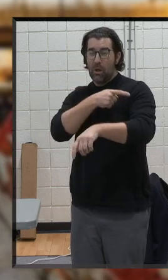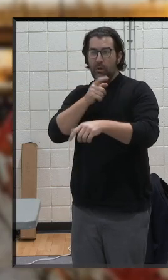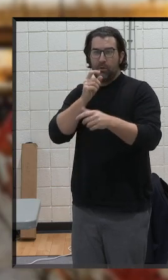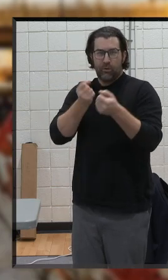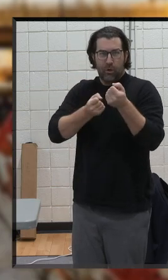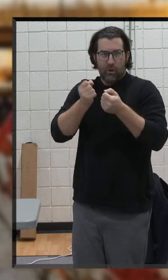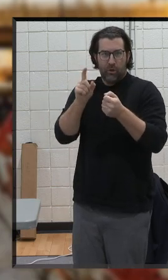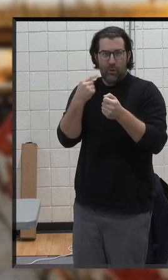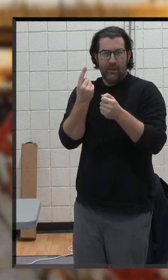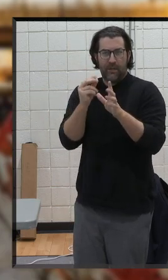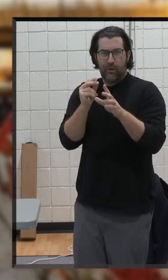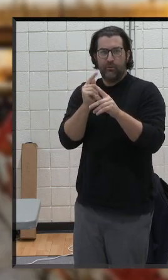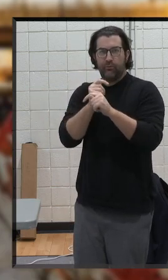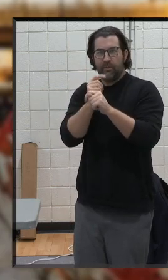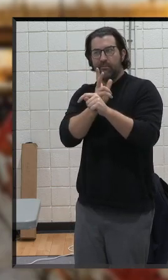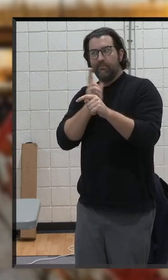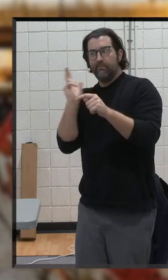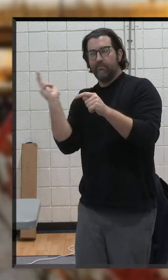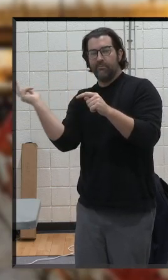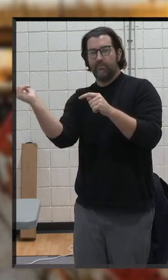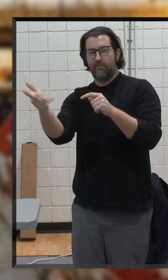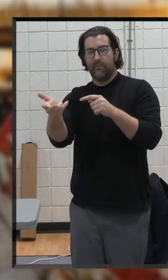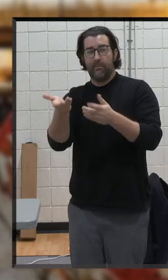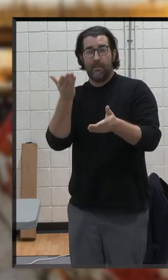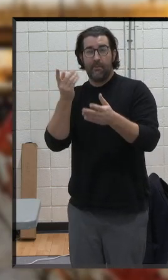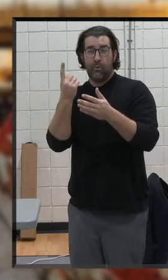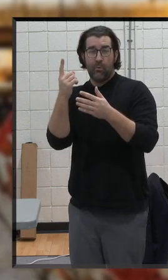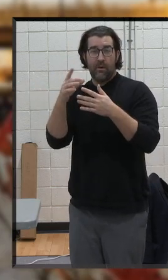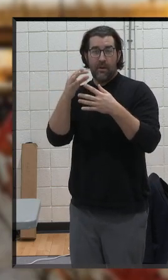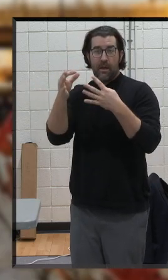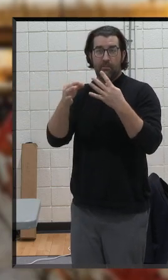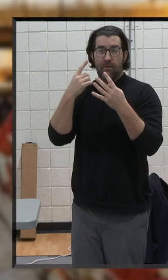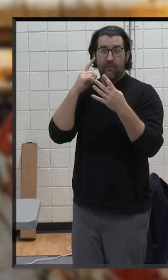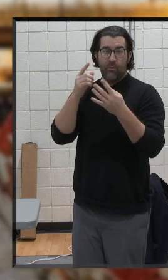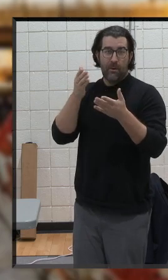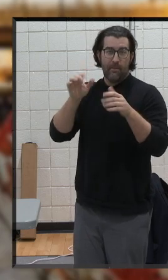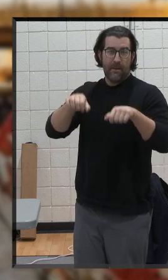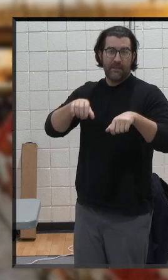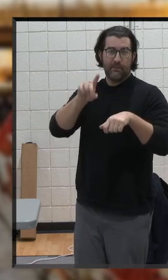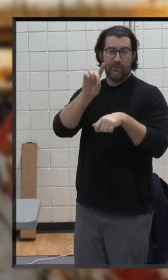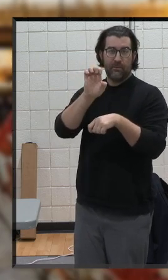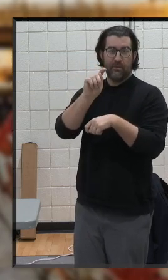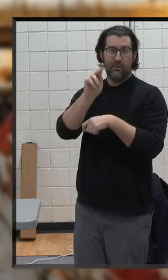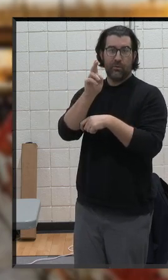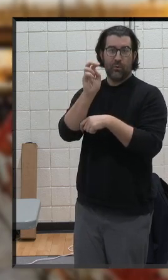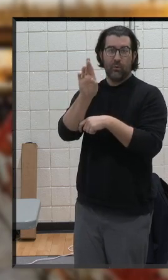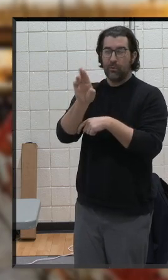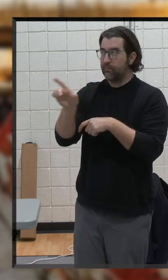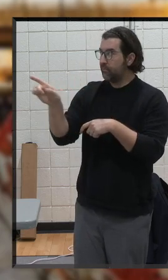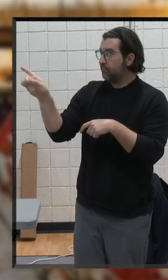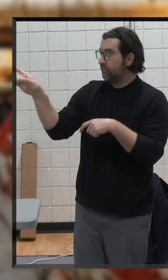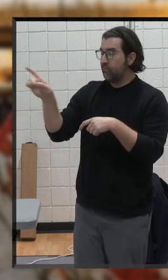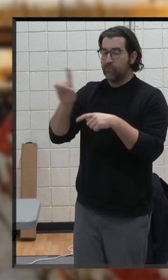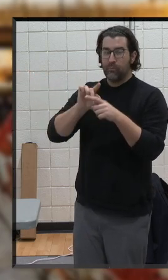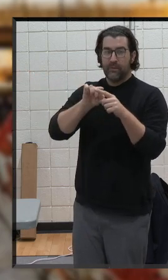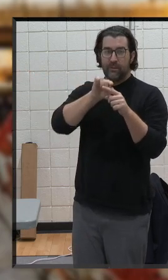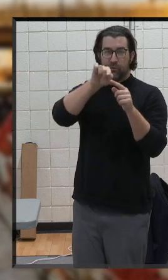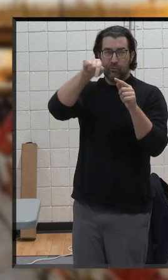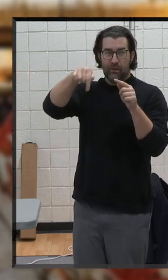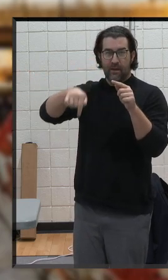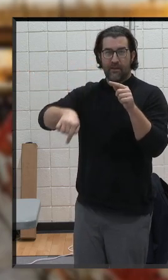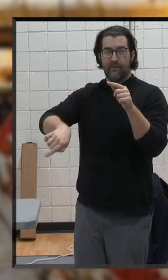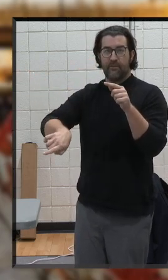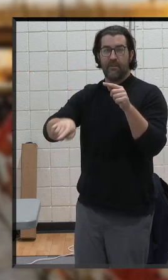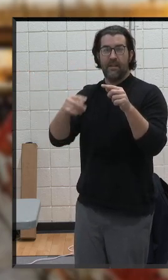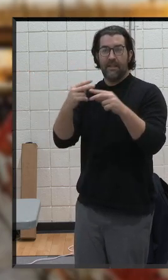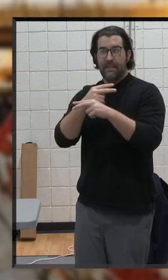use. So this is one leading option for a possible detour here, sending traffic down across